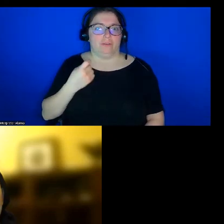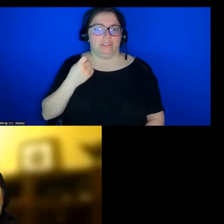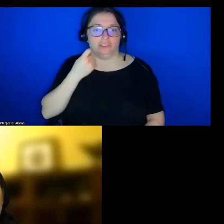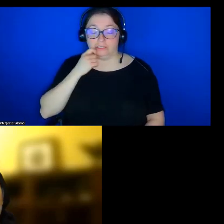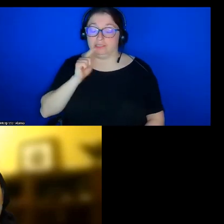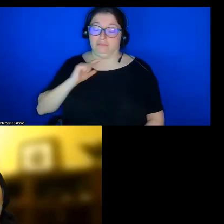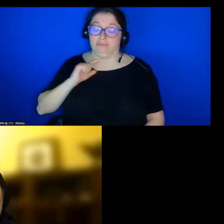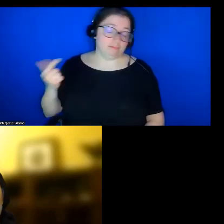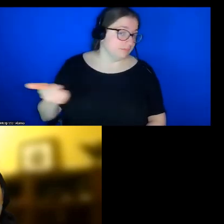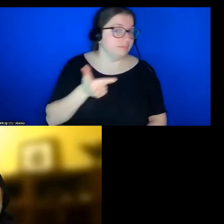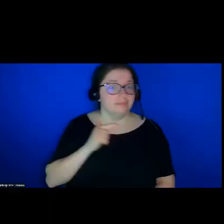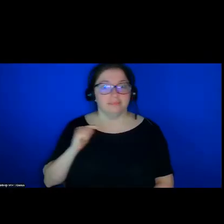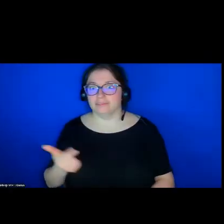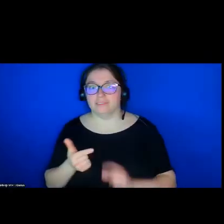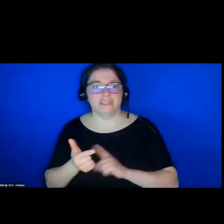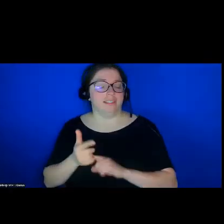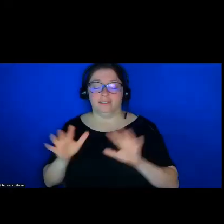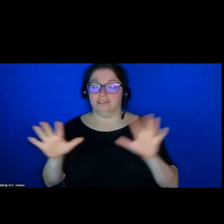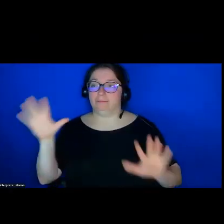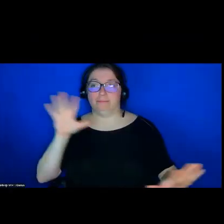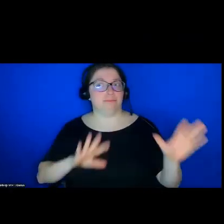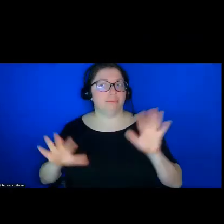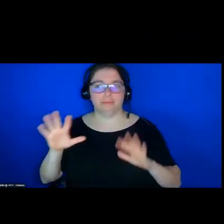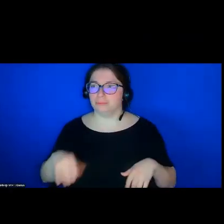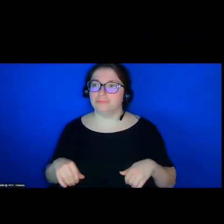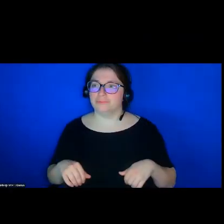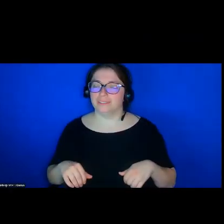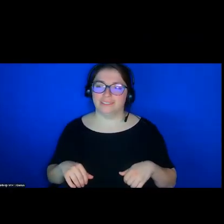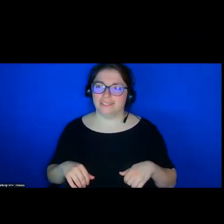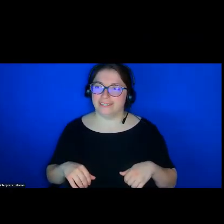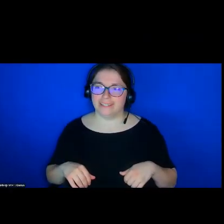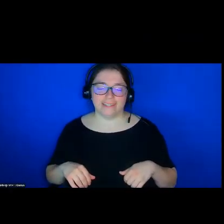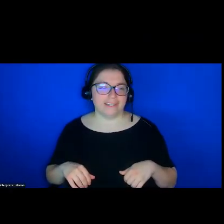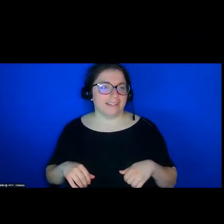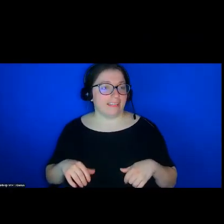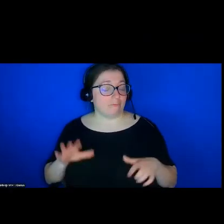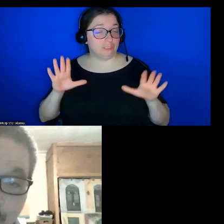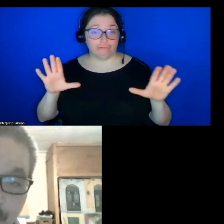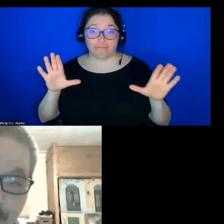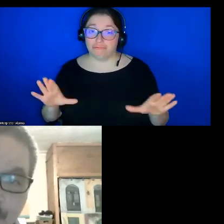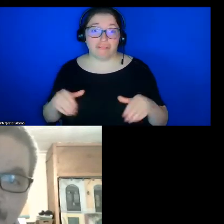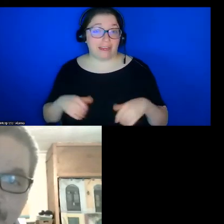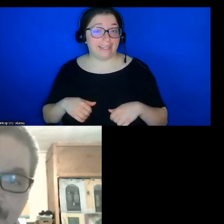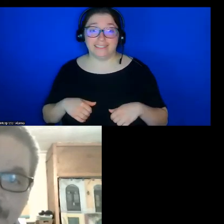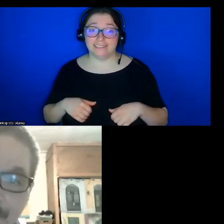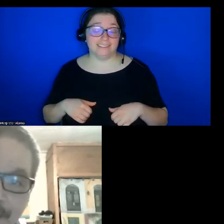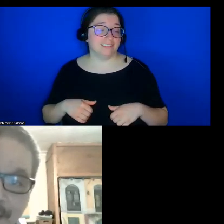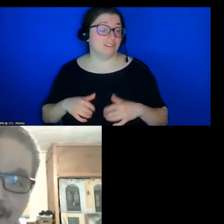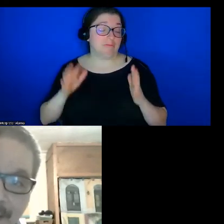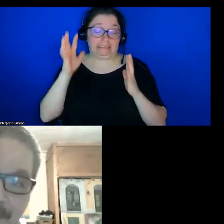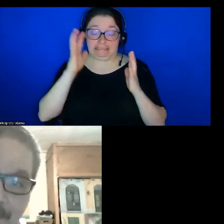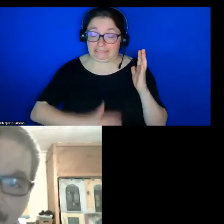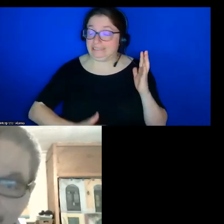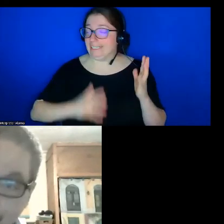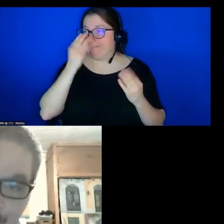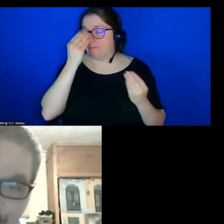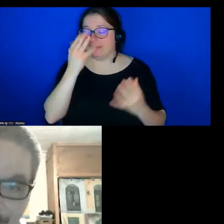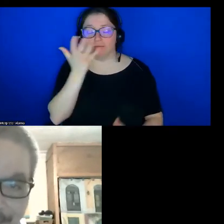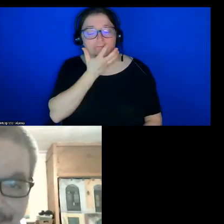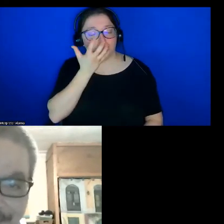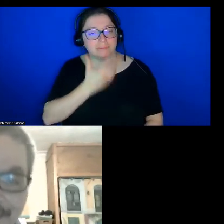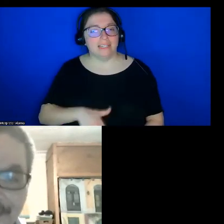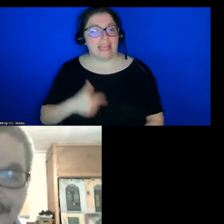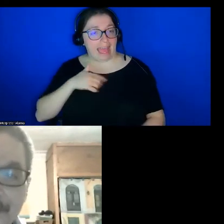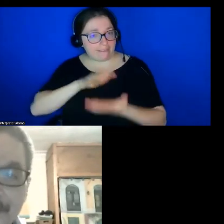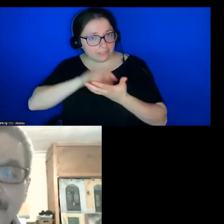in almost two hours um and i think that was great a wealth of information um i've learned